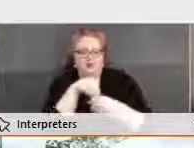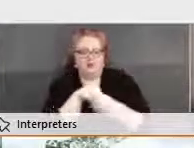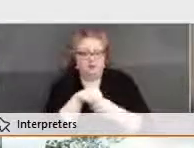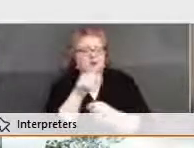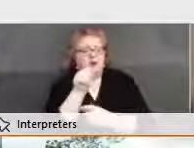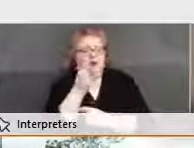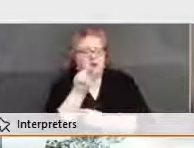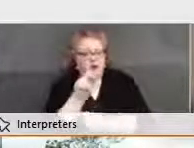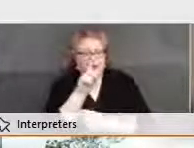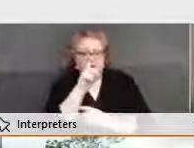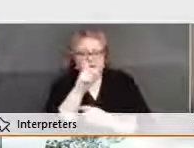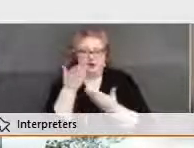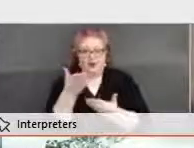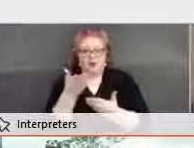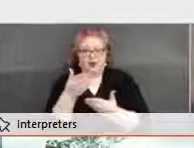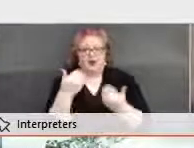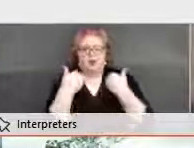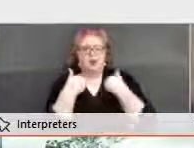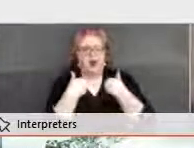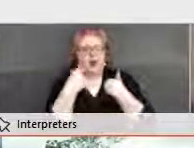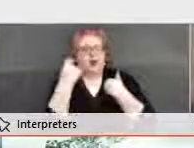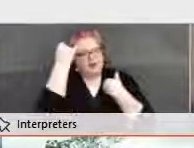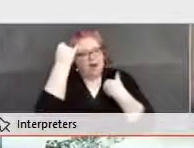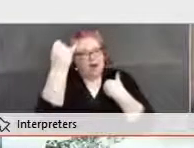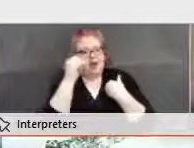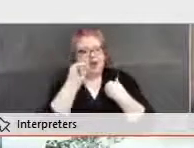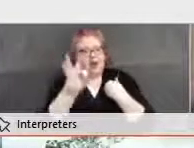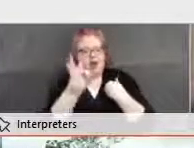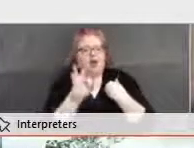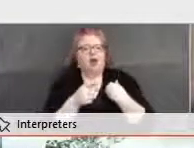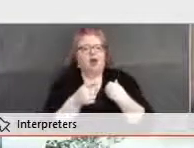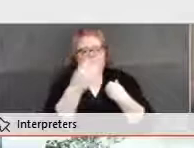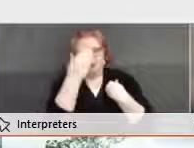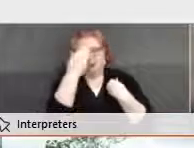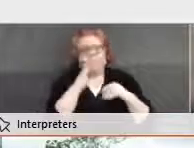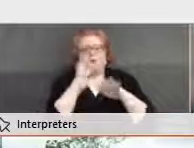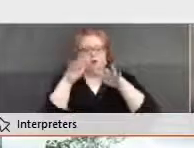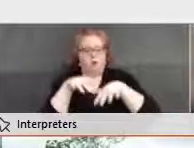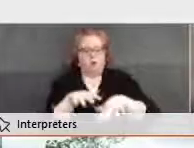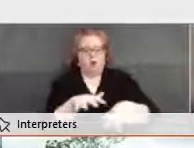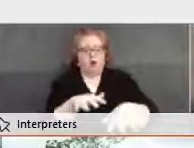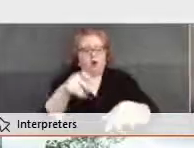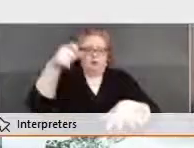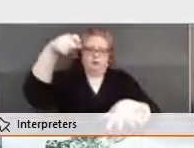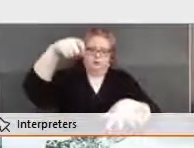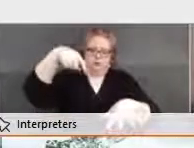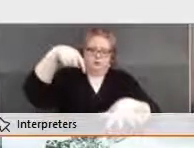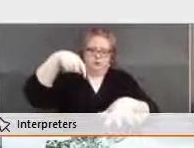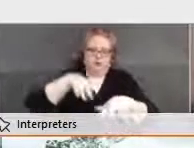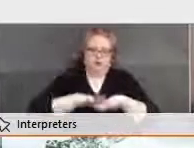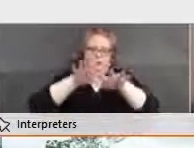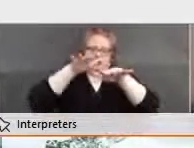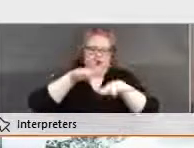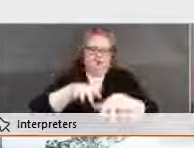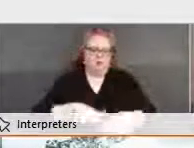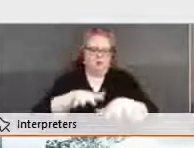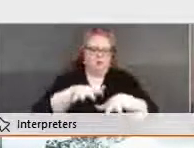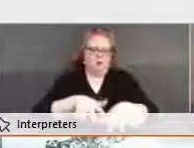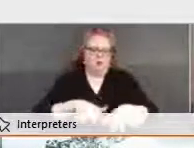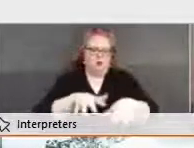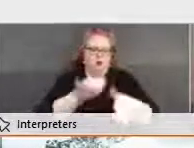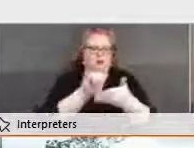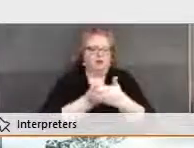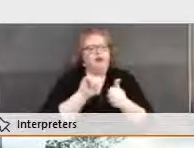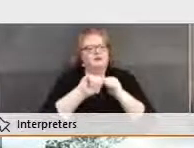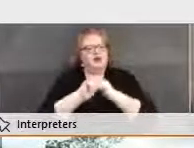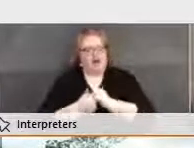water not only causing ripples, but also rising up again after its impact with the surface. The women are presented in a series of levels,